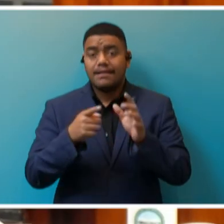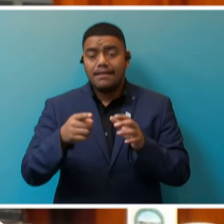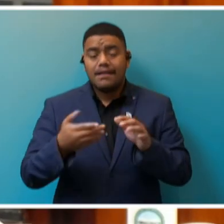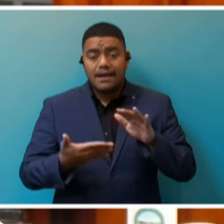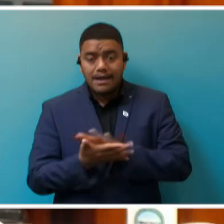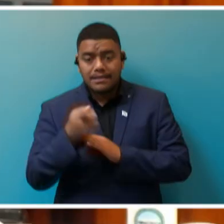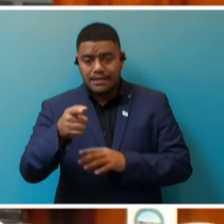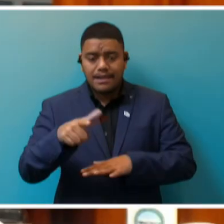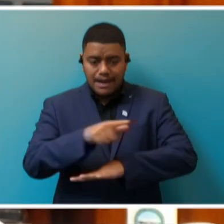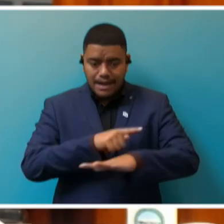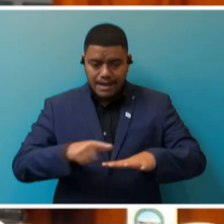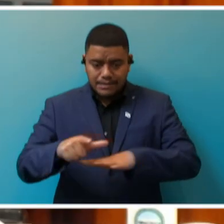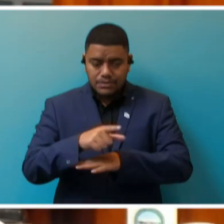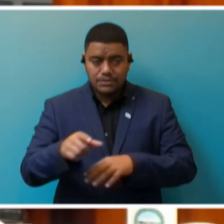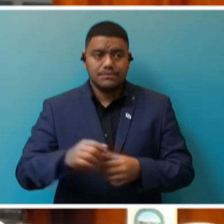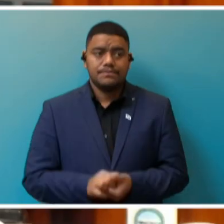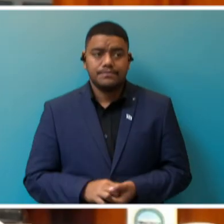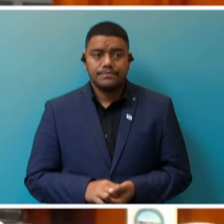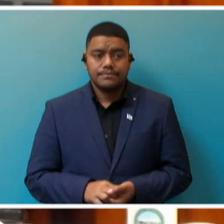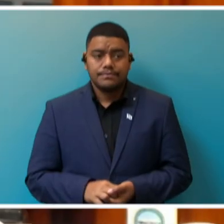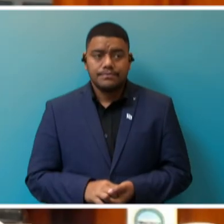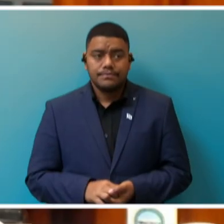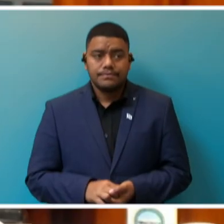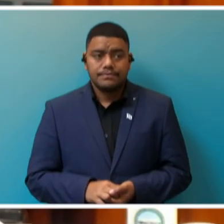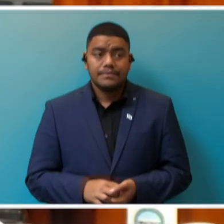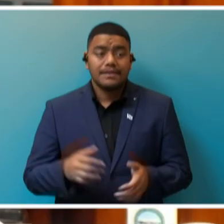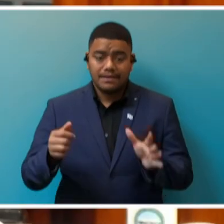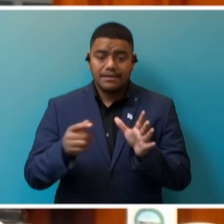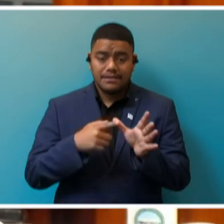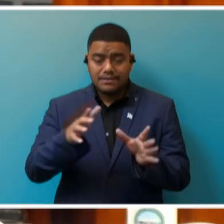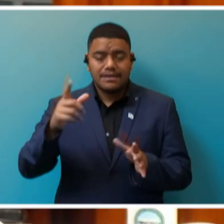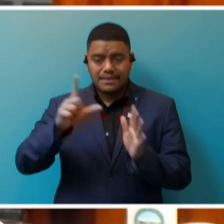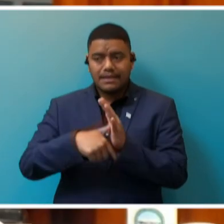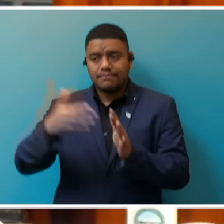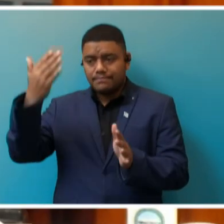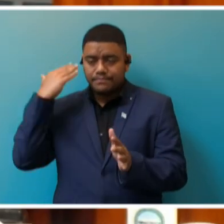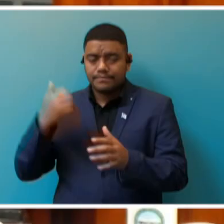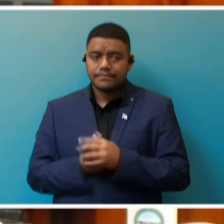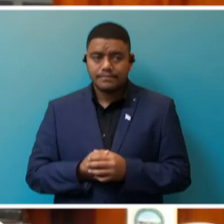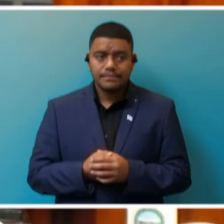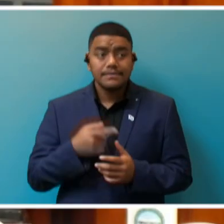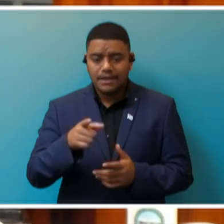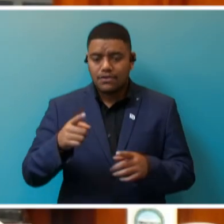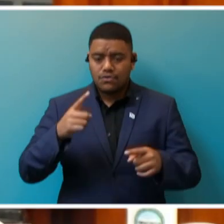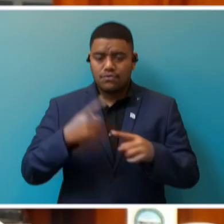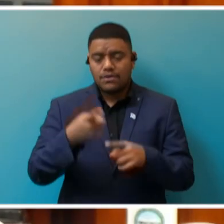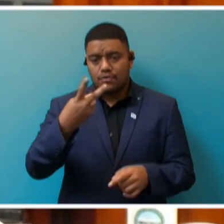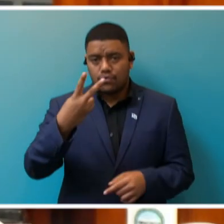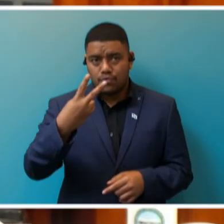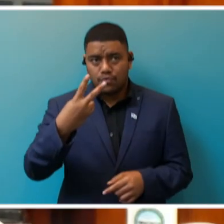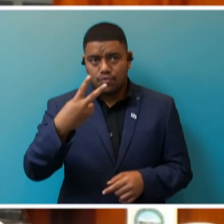of the Land Ordinance at that time at a quit rental of